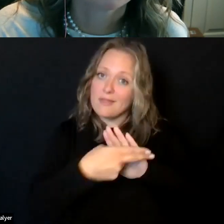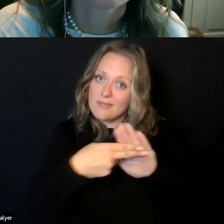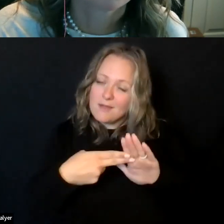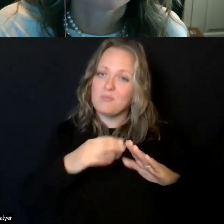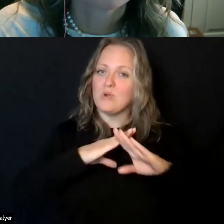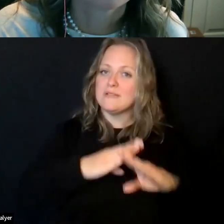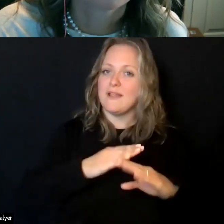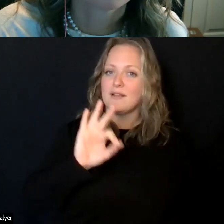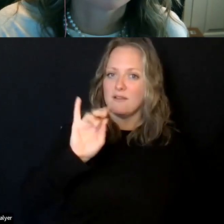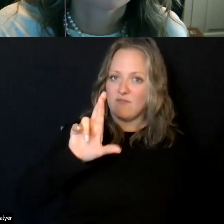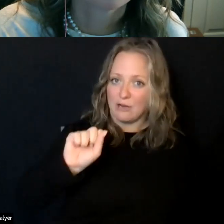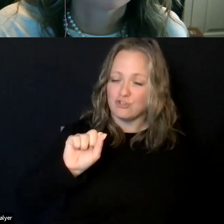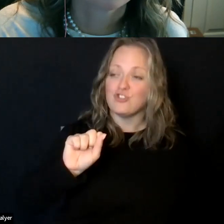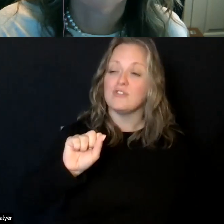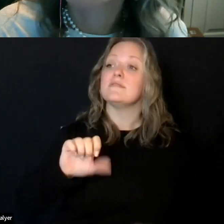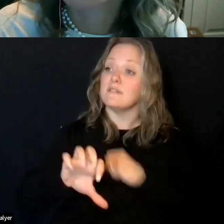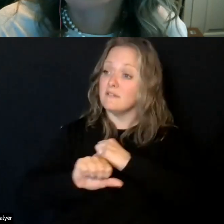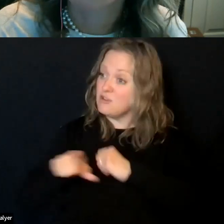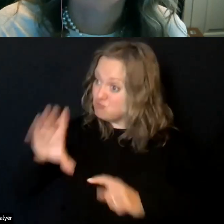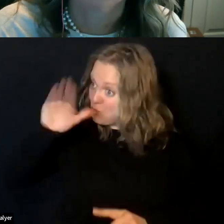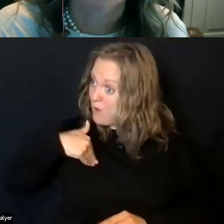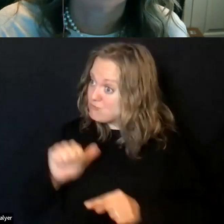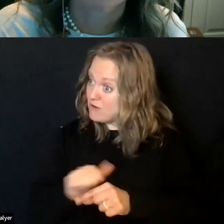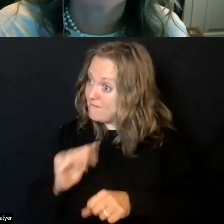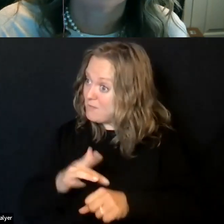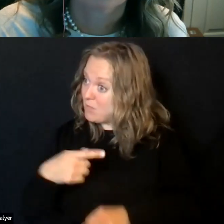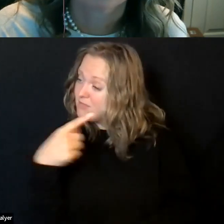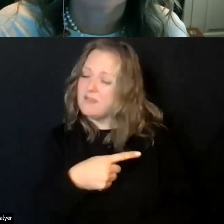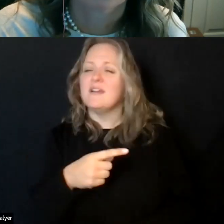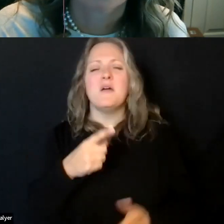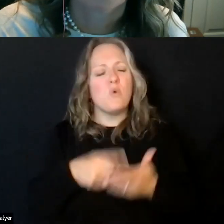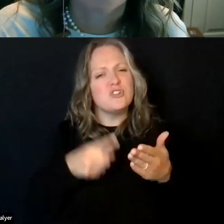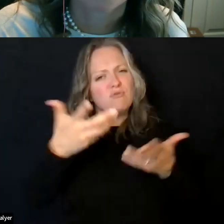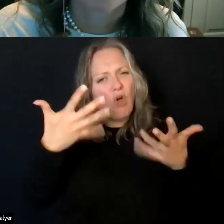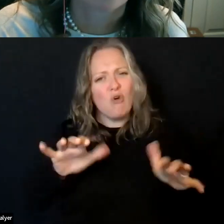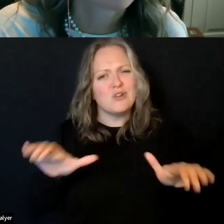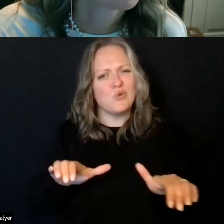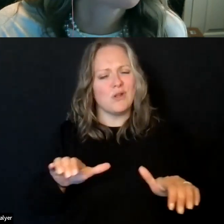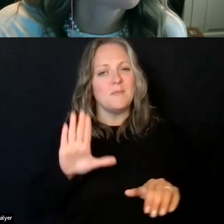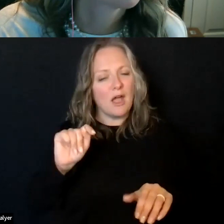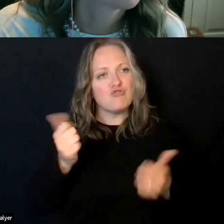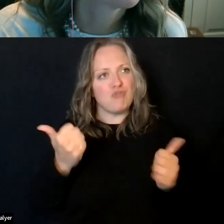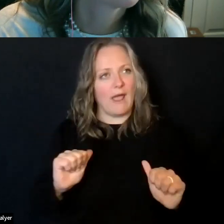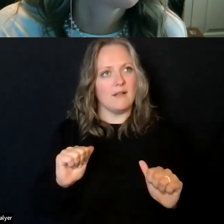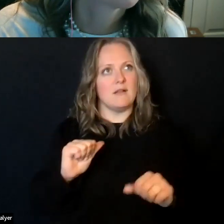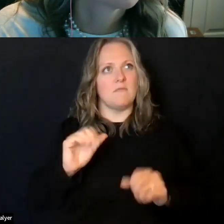available. But it really is stuff that you're already doing. It's just incorporating it or being more intentional with the work you're